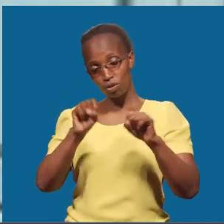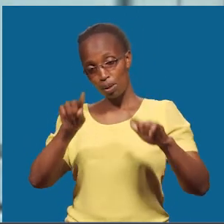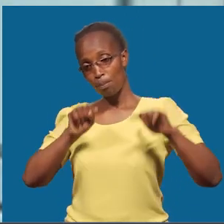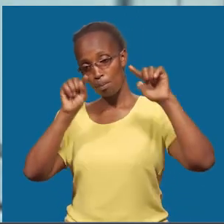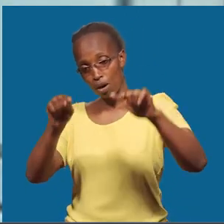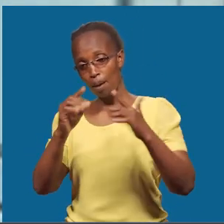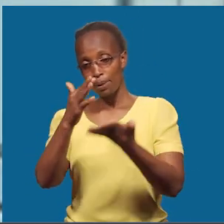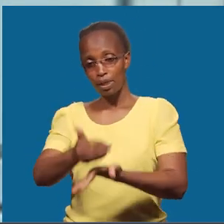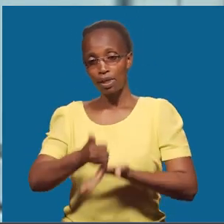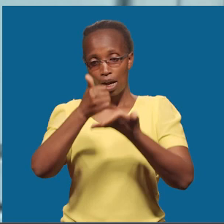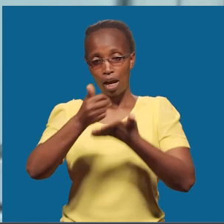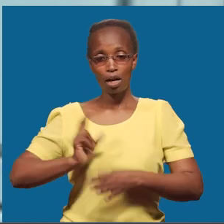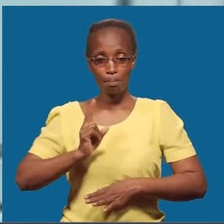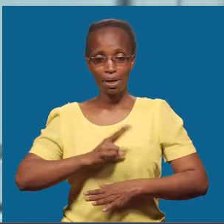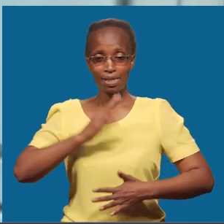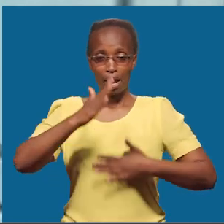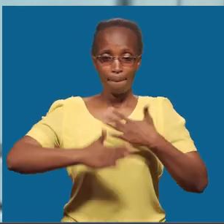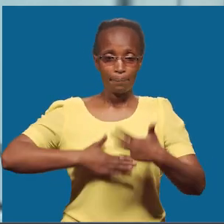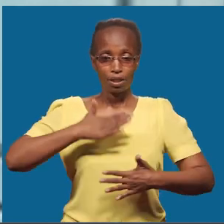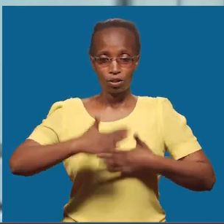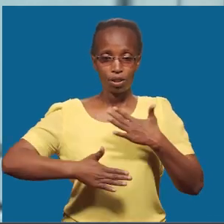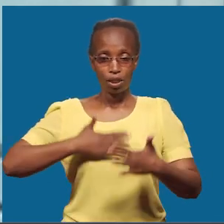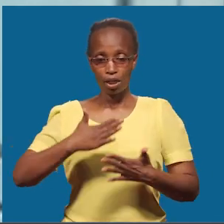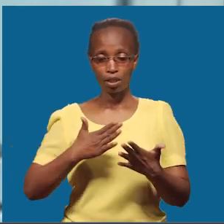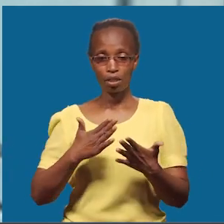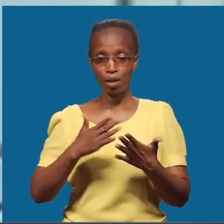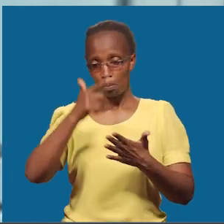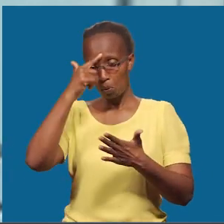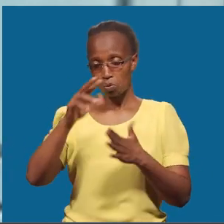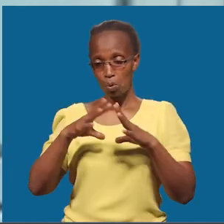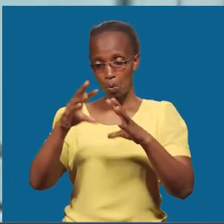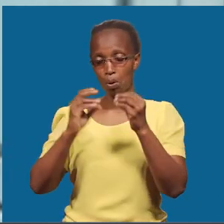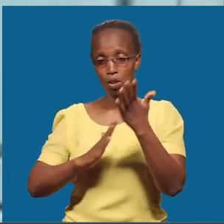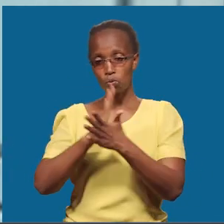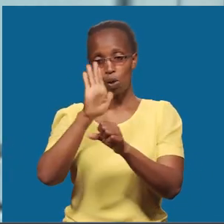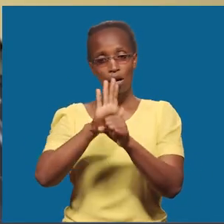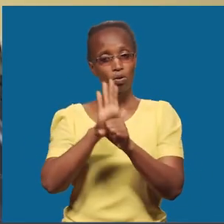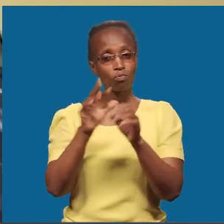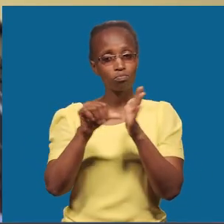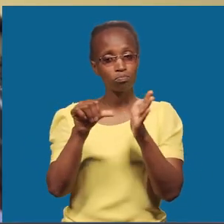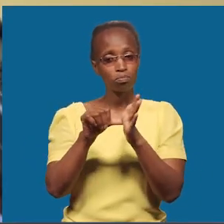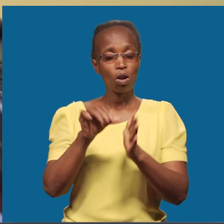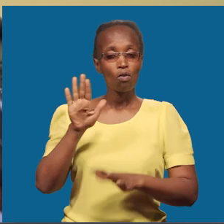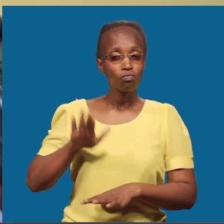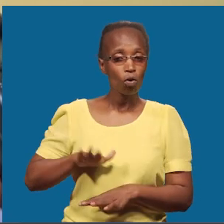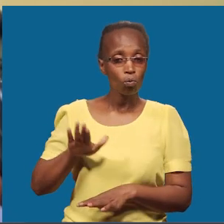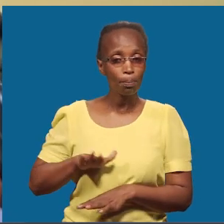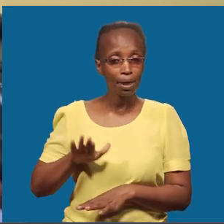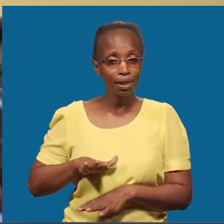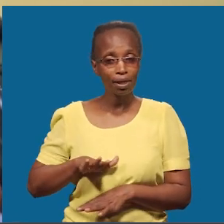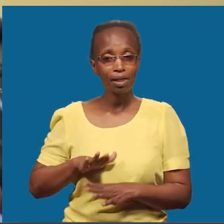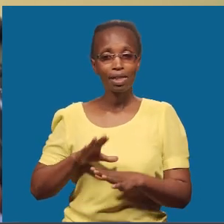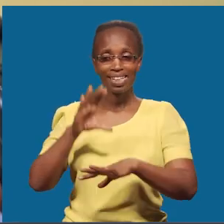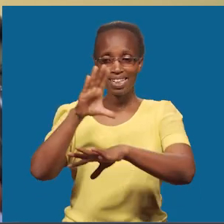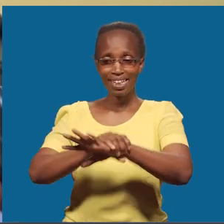at all they could come in and help these cancer patients that are going a lot of problems. And for